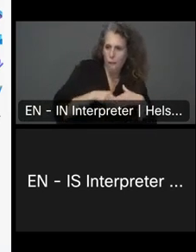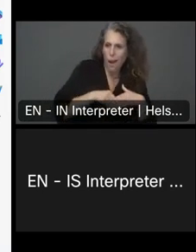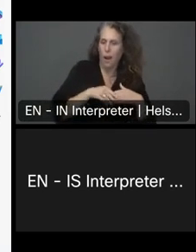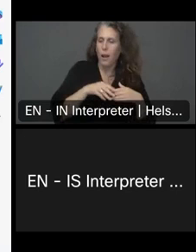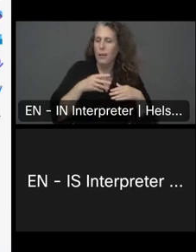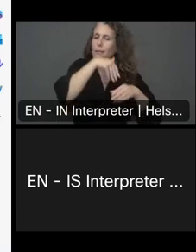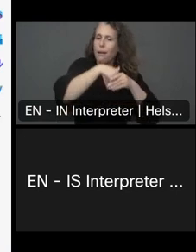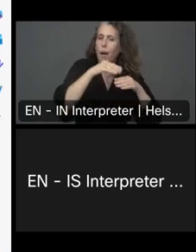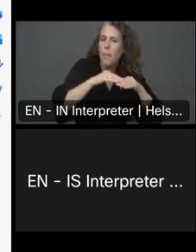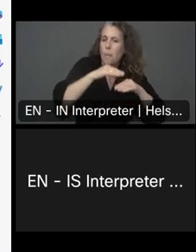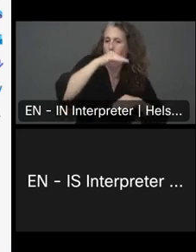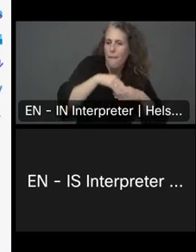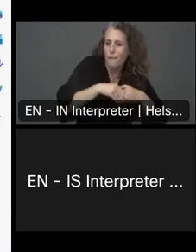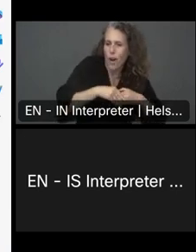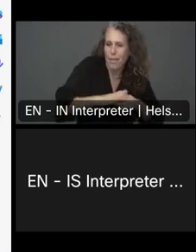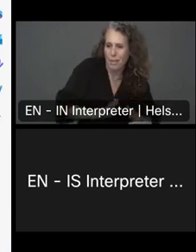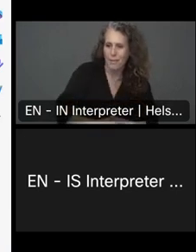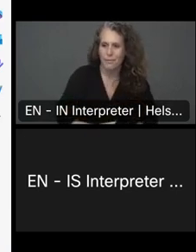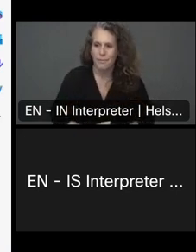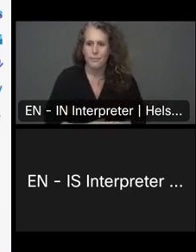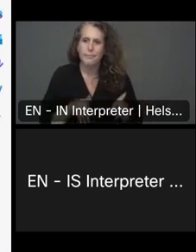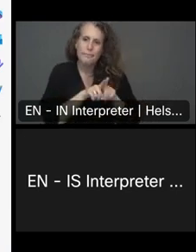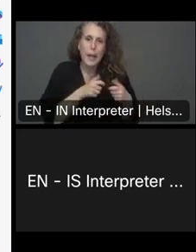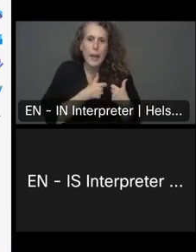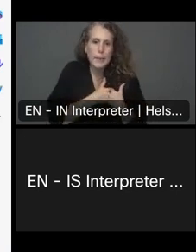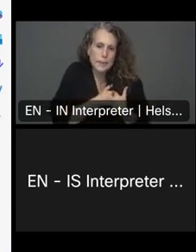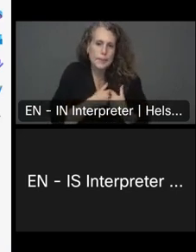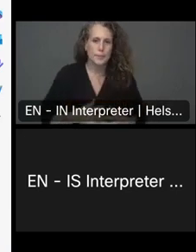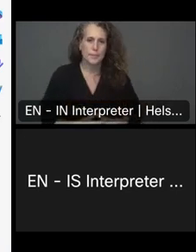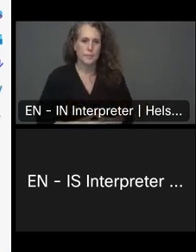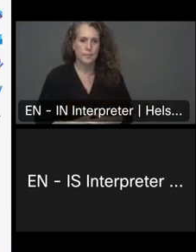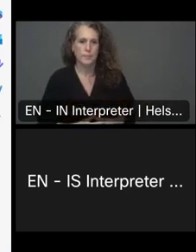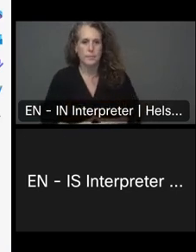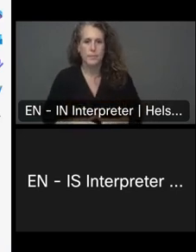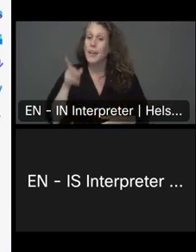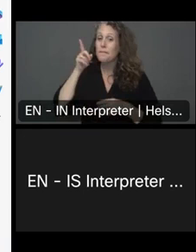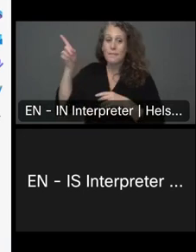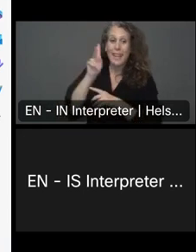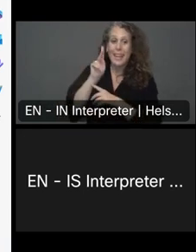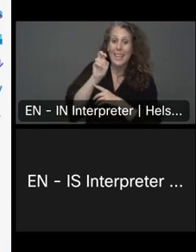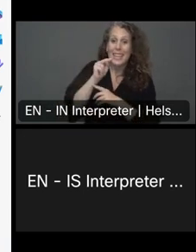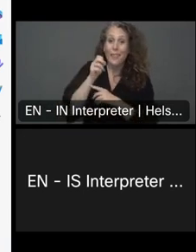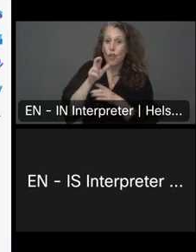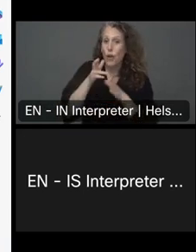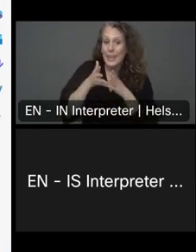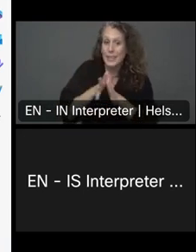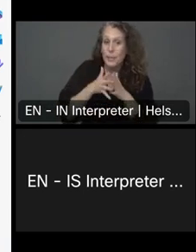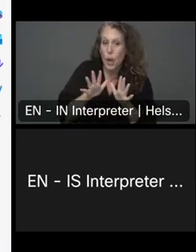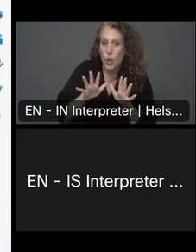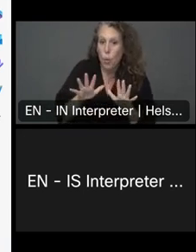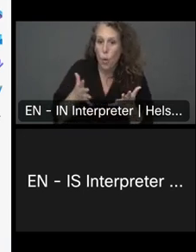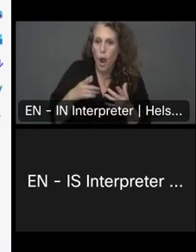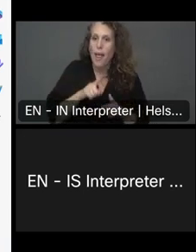co-text. Kentner recently has talked about these clones in terms of extravagant repetition.